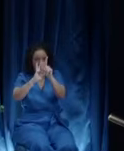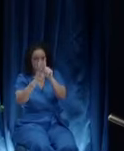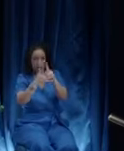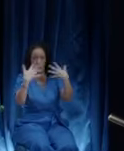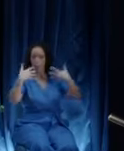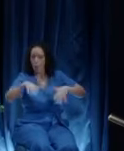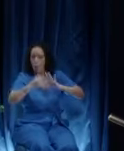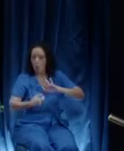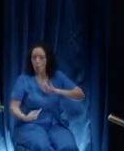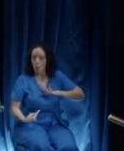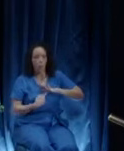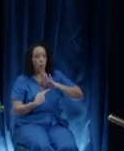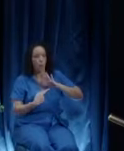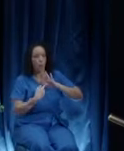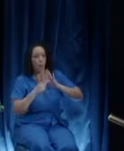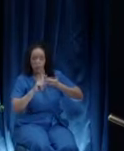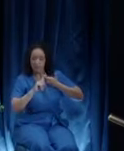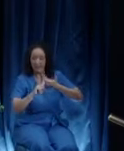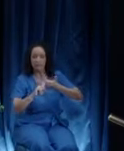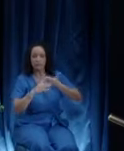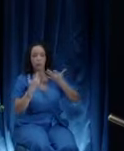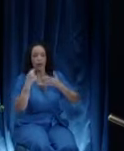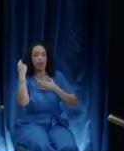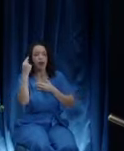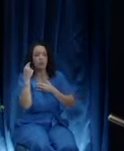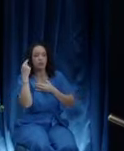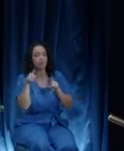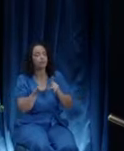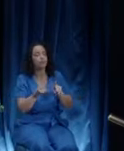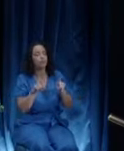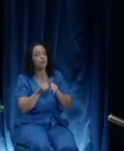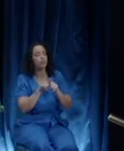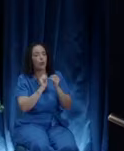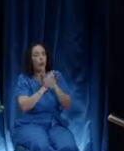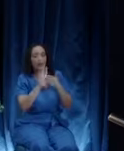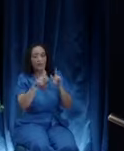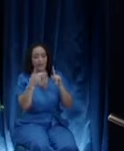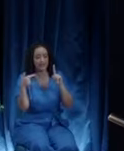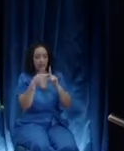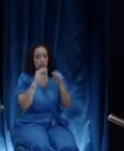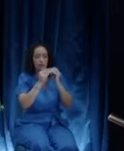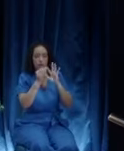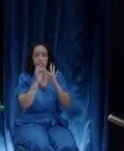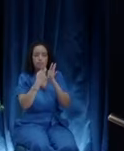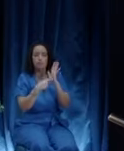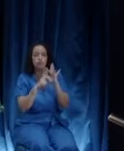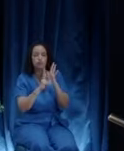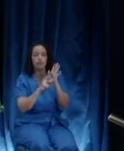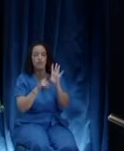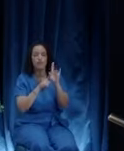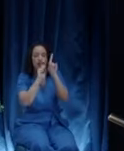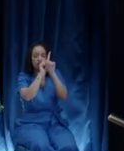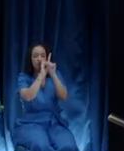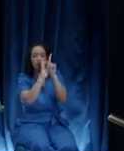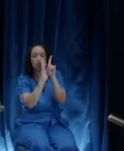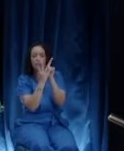fixed in London, for a start. But also it's Henry VII who creates the Privy Chamber, which is this extra layer in the